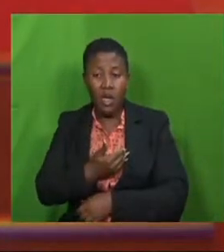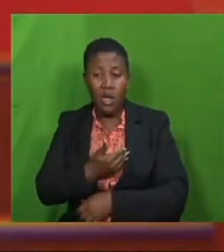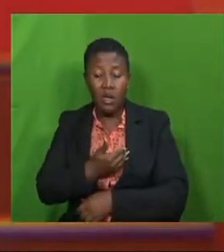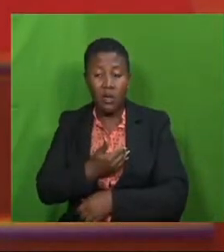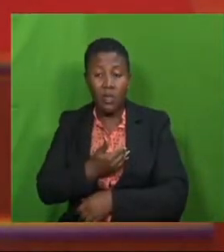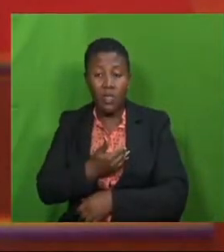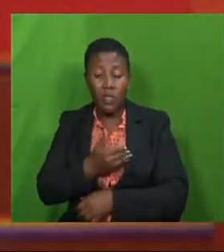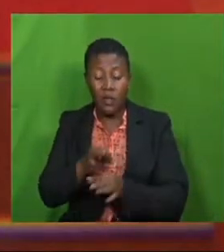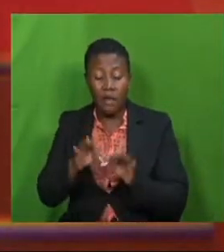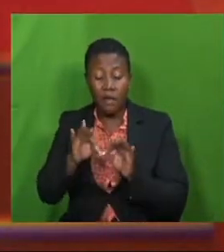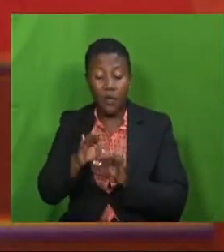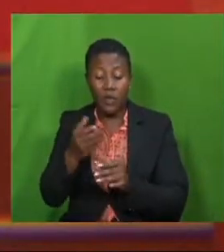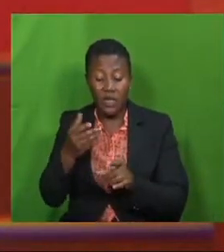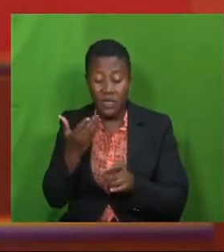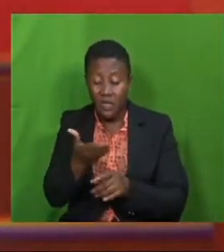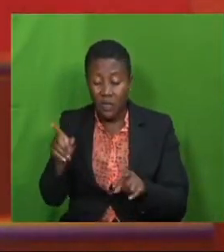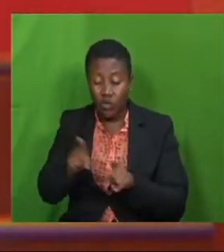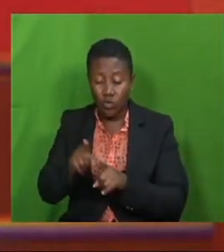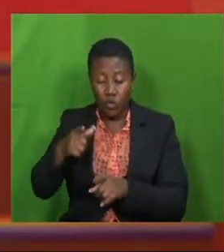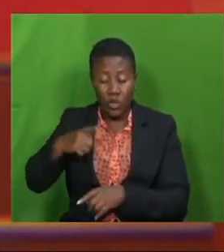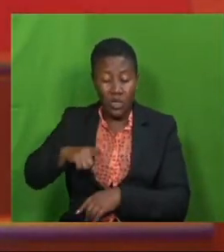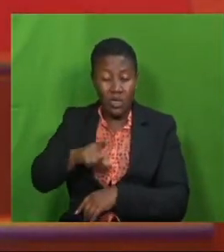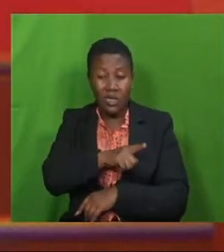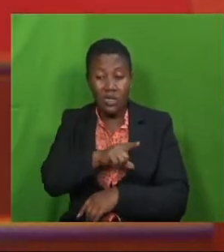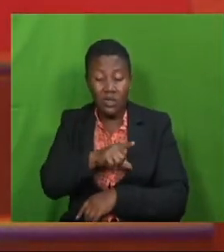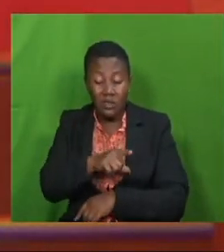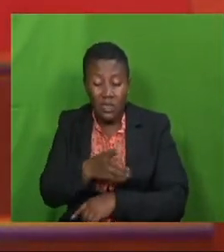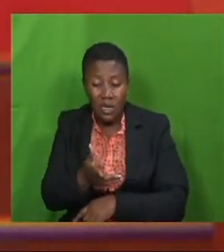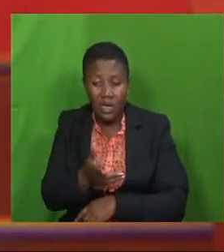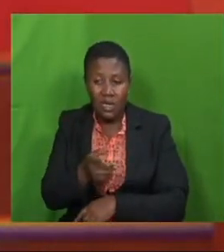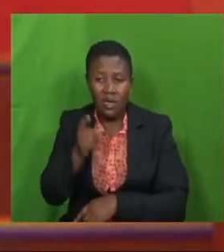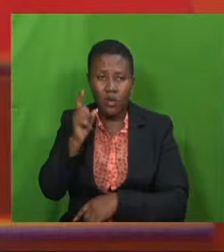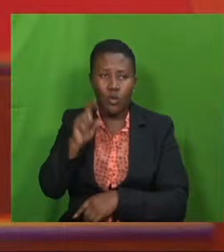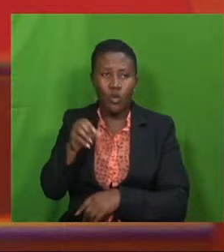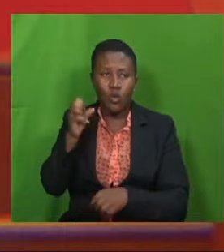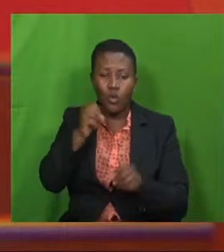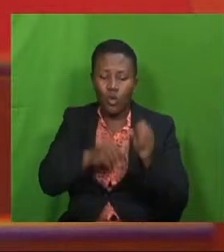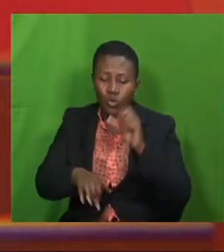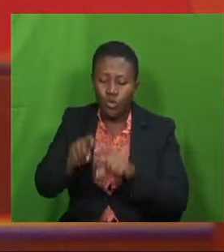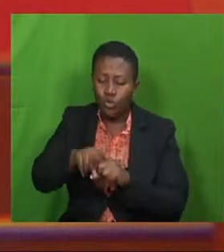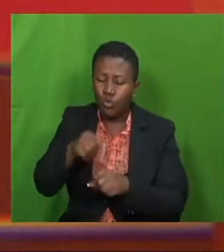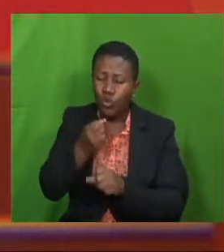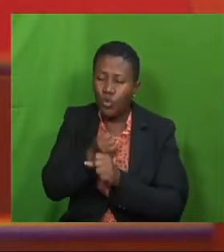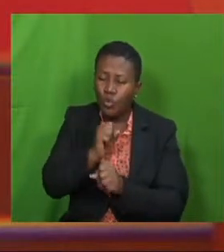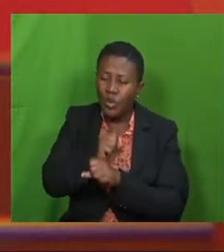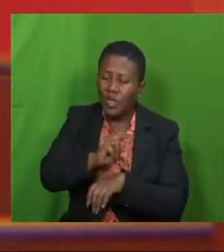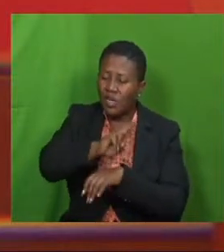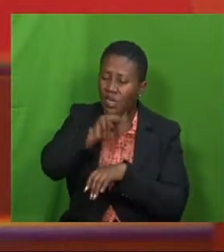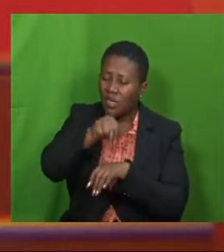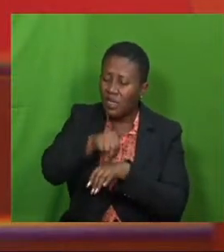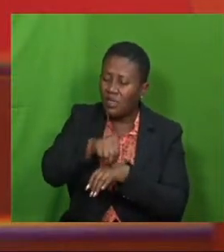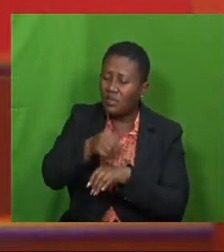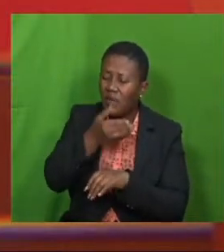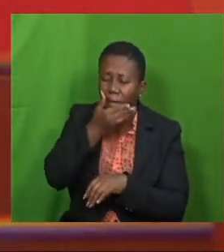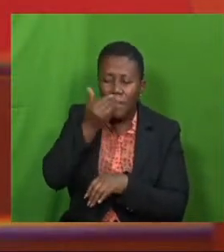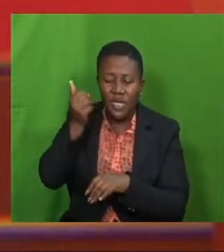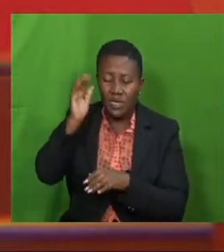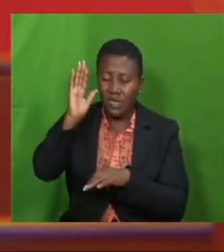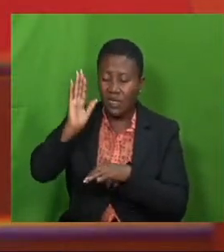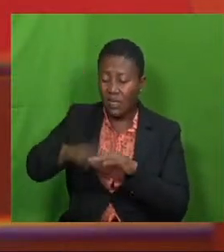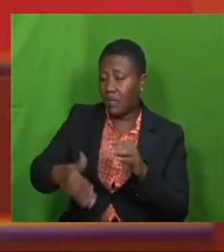a legislature is to contribute to make this nation better than we met